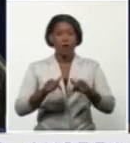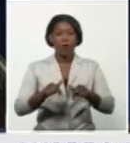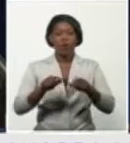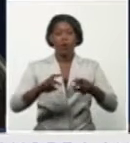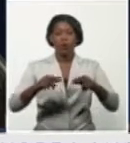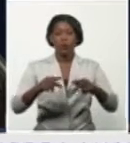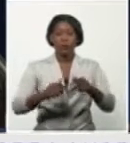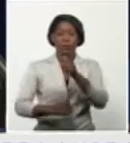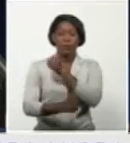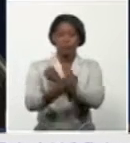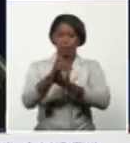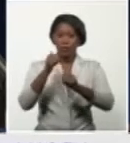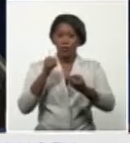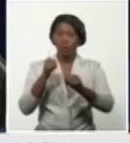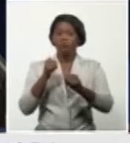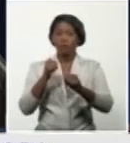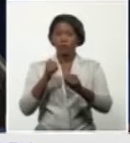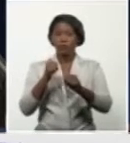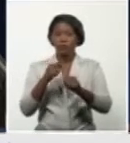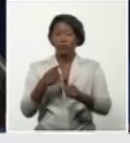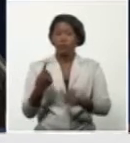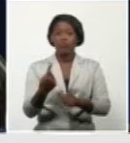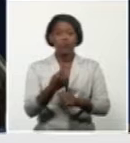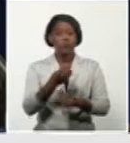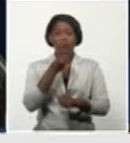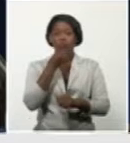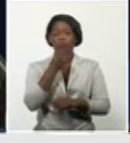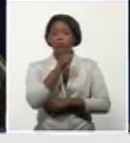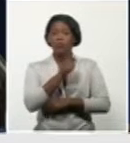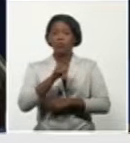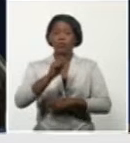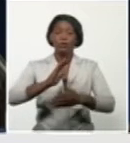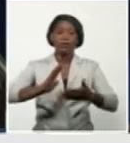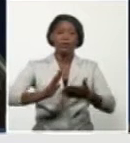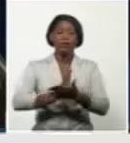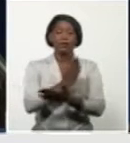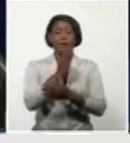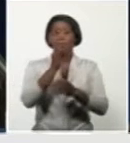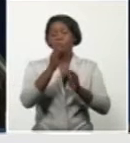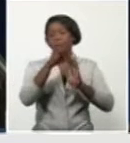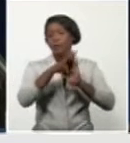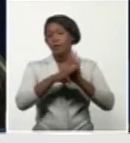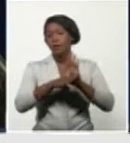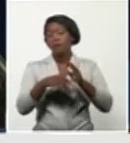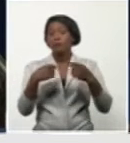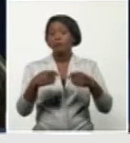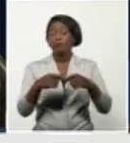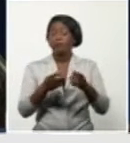course. Therefore, we cannot let our guard down at any time.